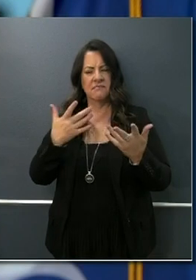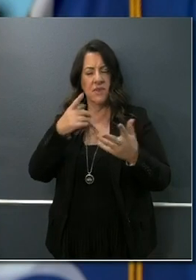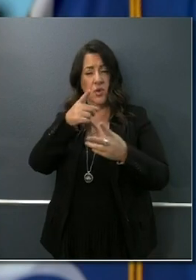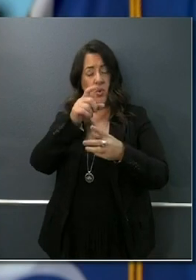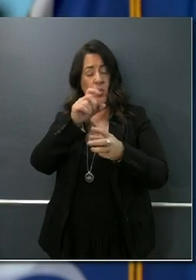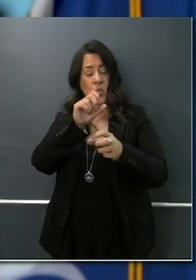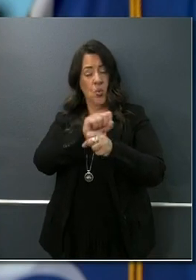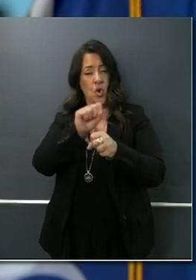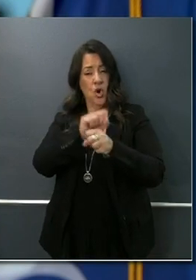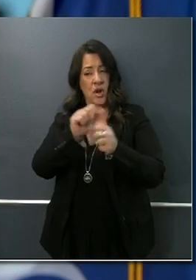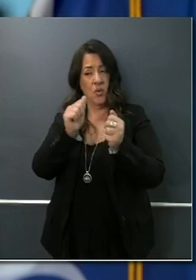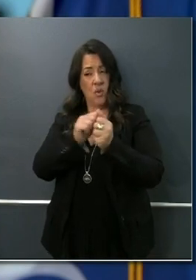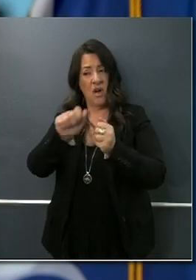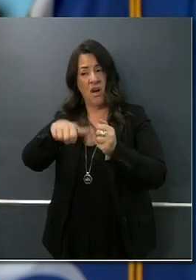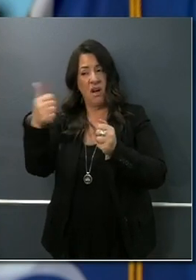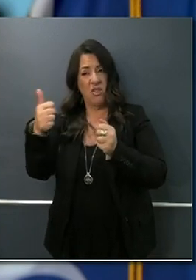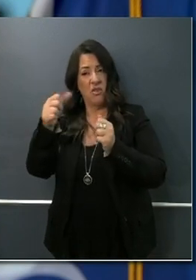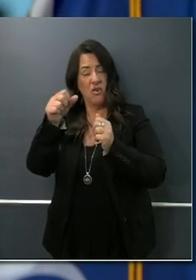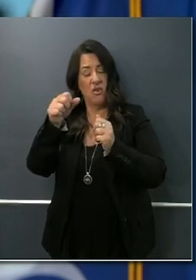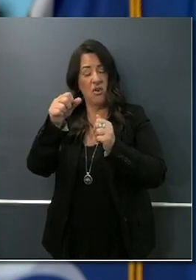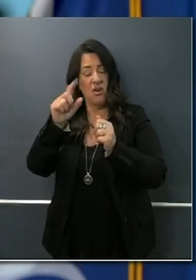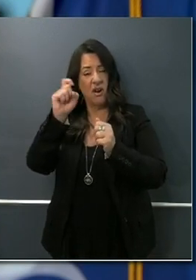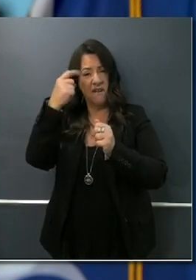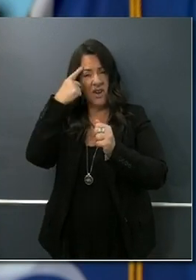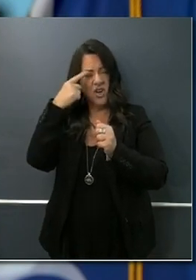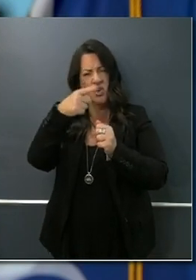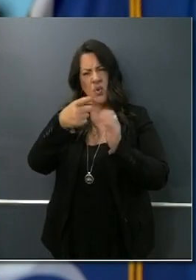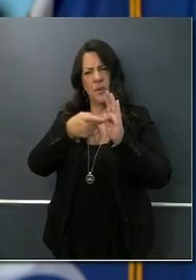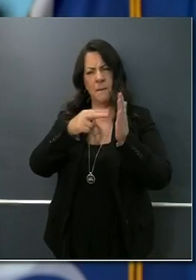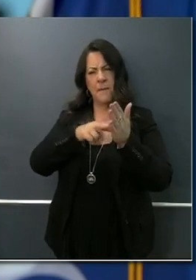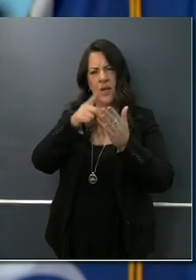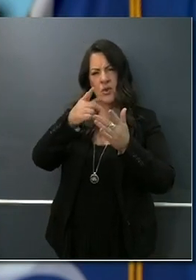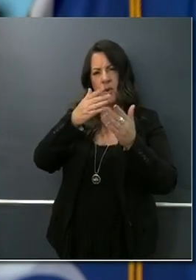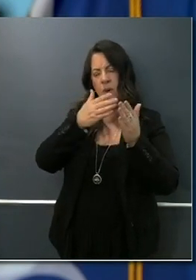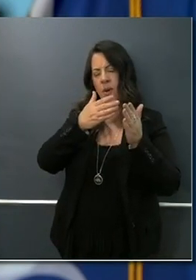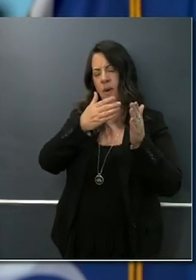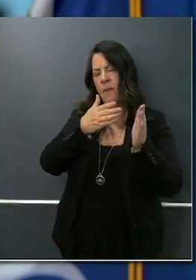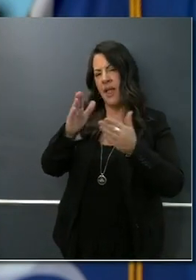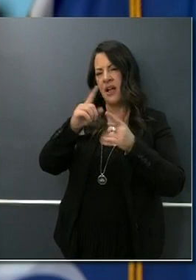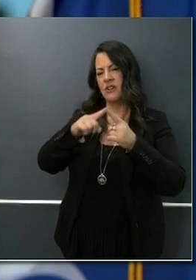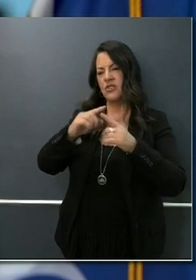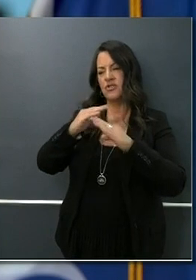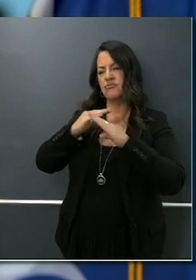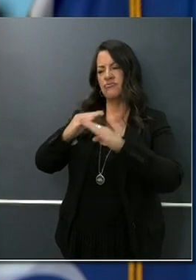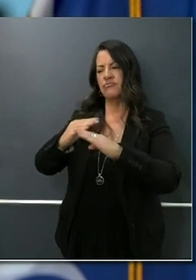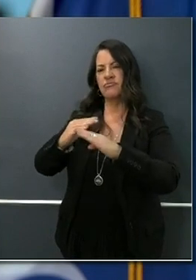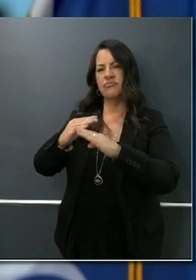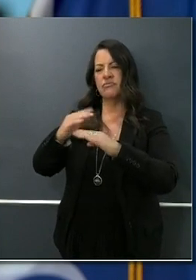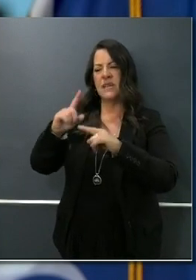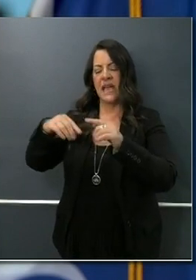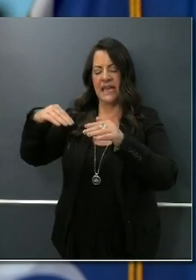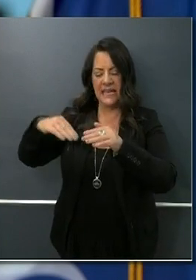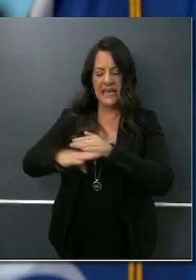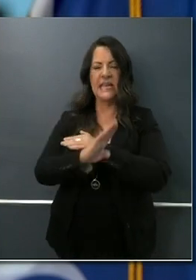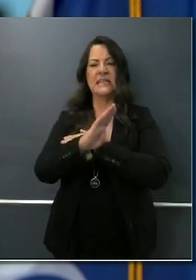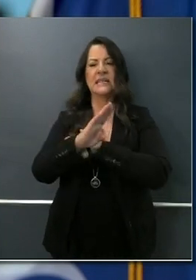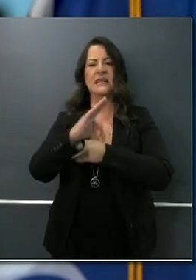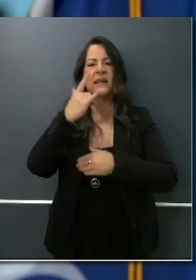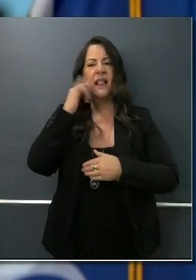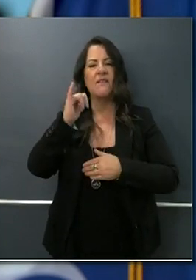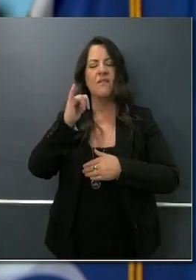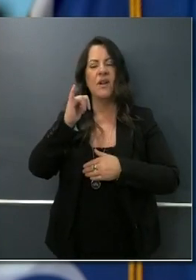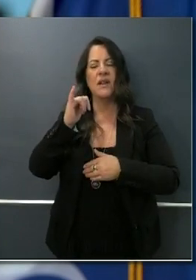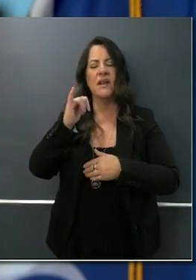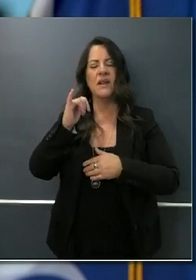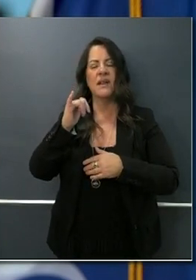governors. Would it potentially include policing the borders between those states, limits on people crossing those borders, depending on how different governors